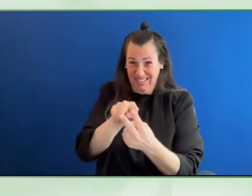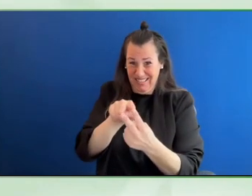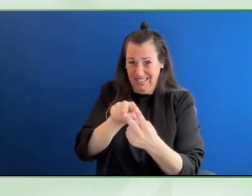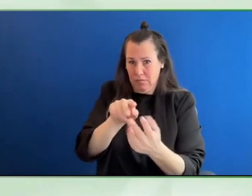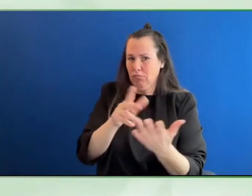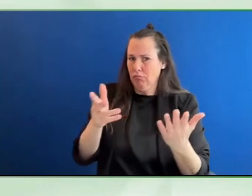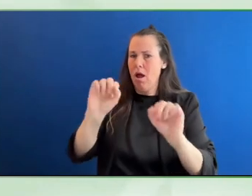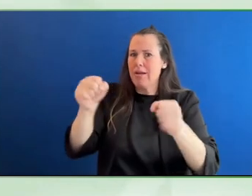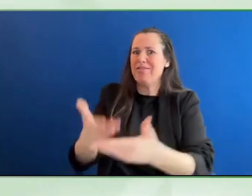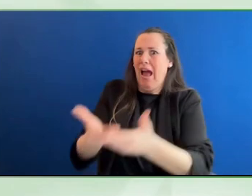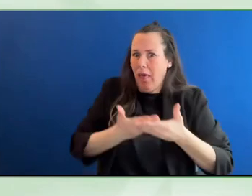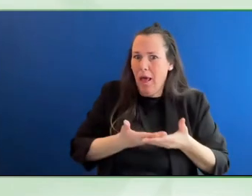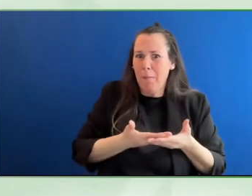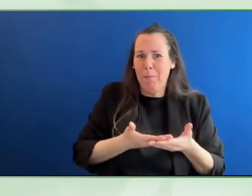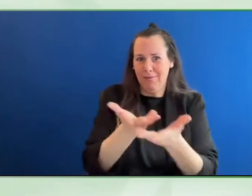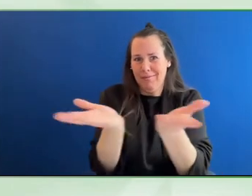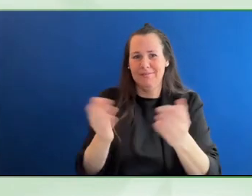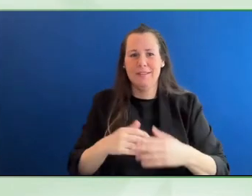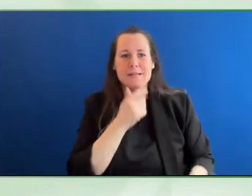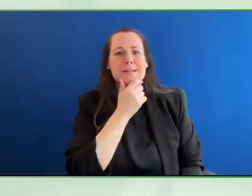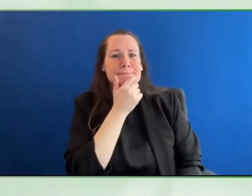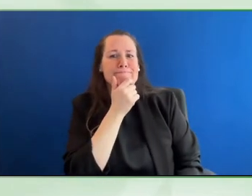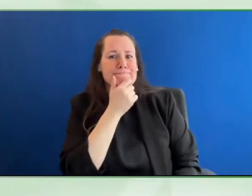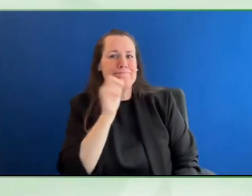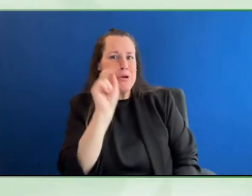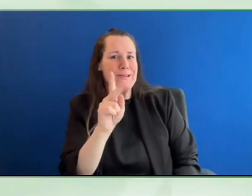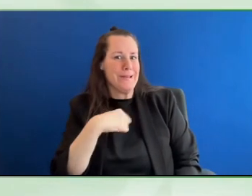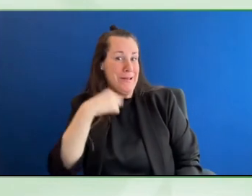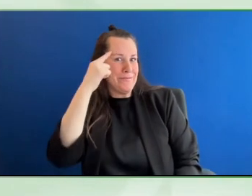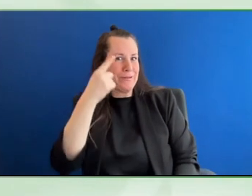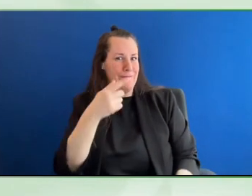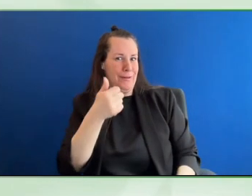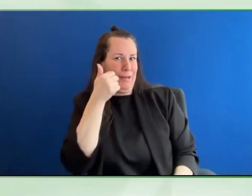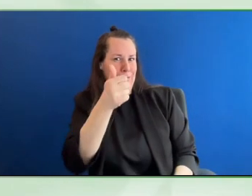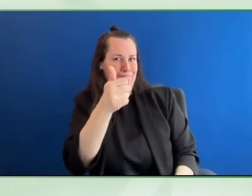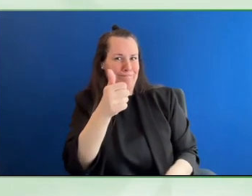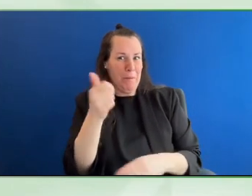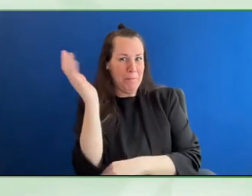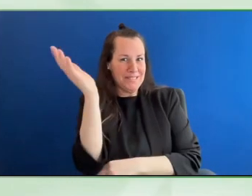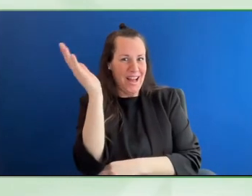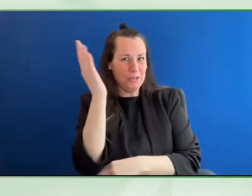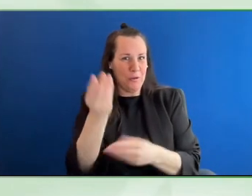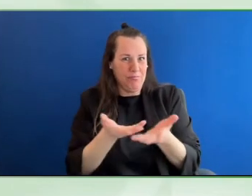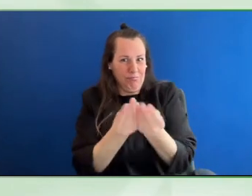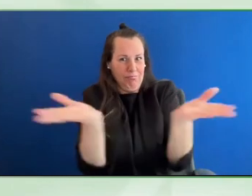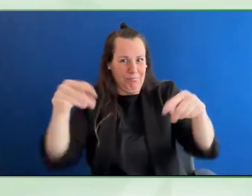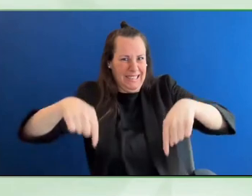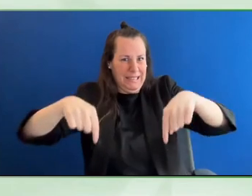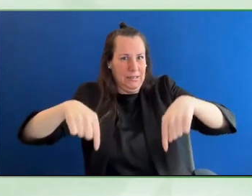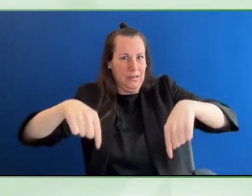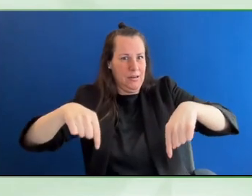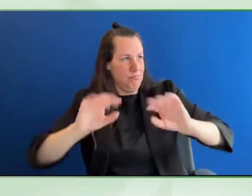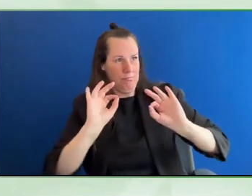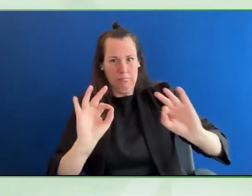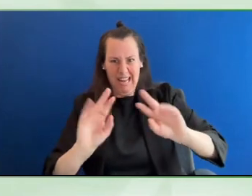and it's right there. Click download free. The AT on demand, the way that works is we typically put all the AT packages together. And